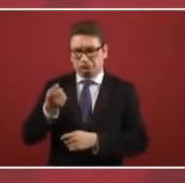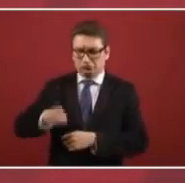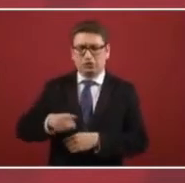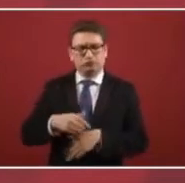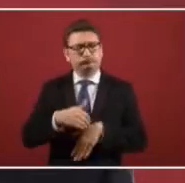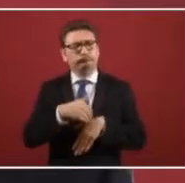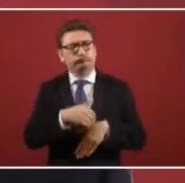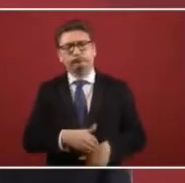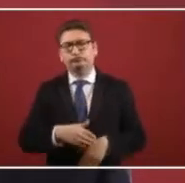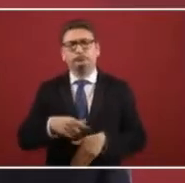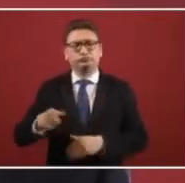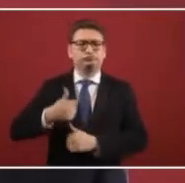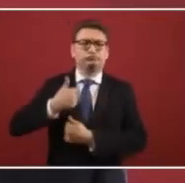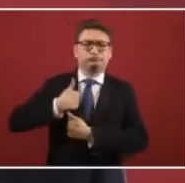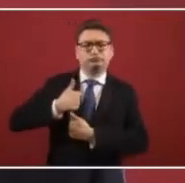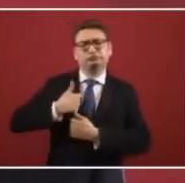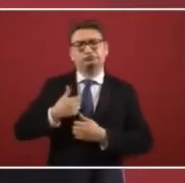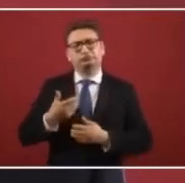to comply with some orders,